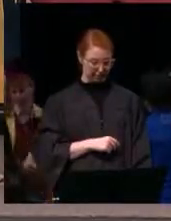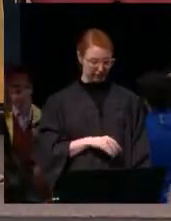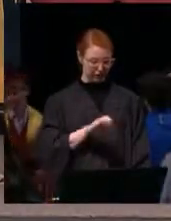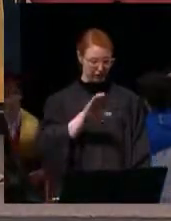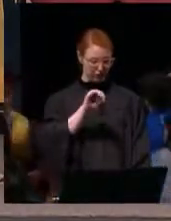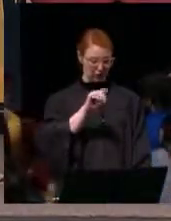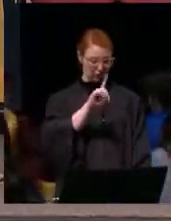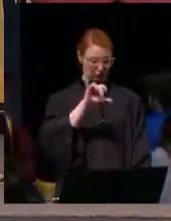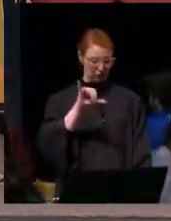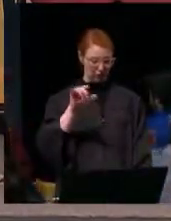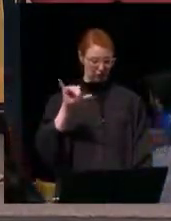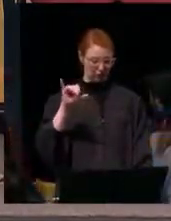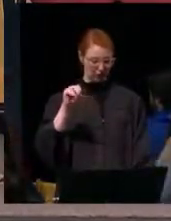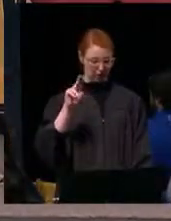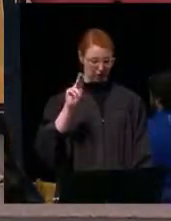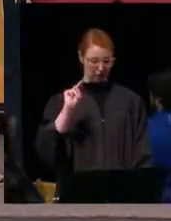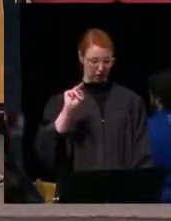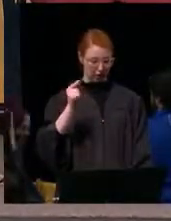Cody Youngren.